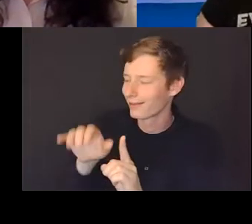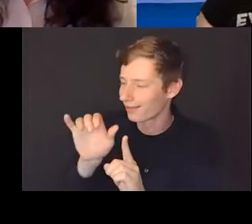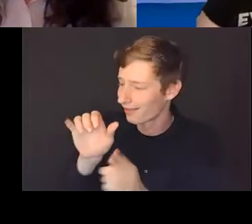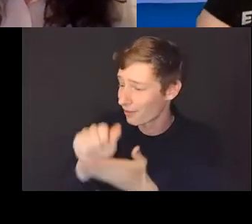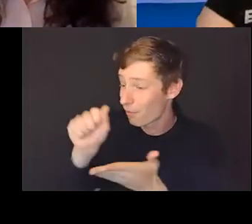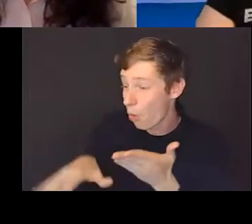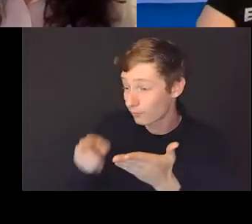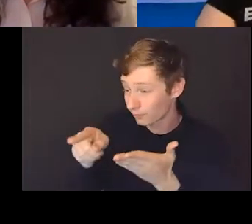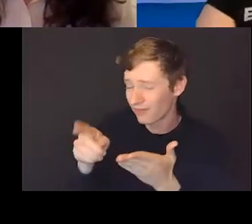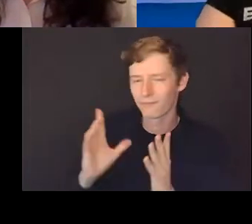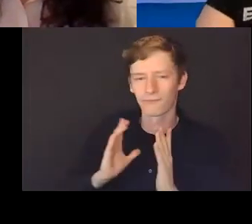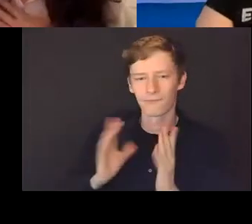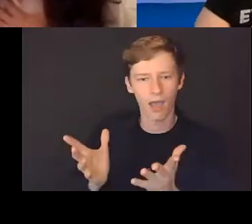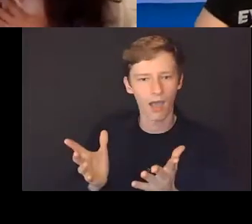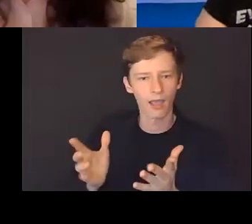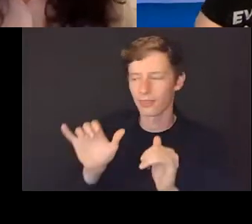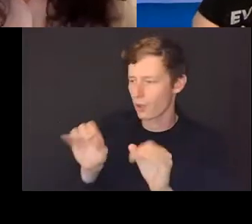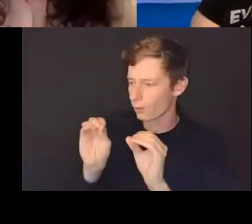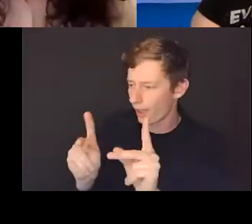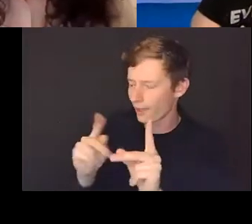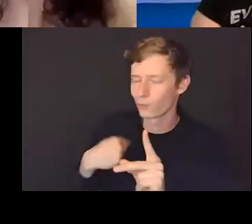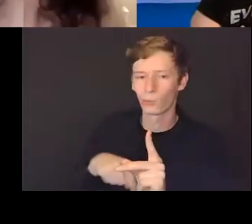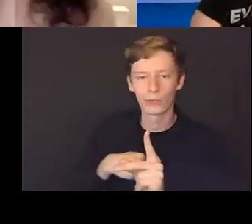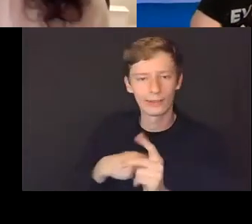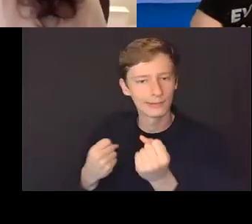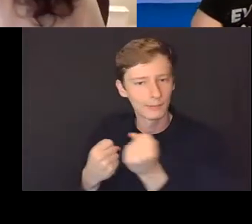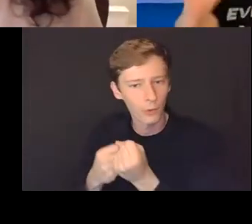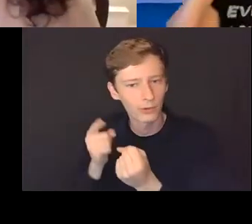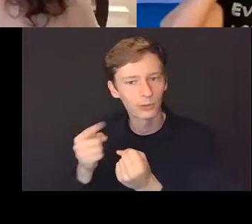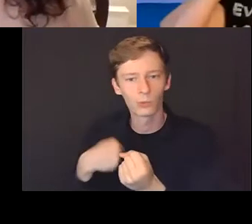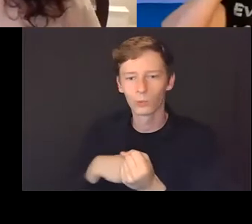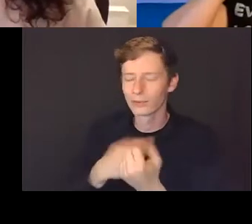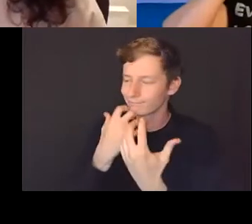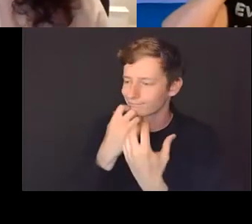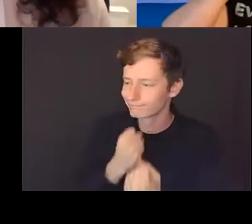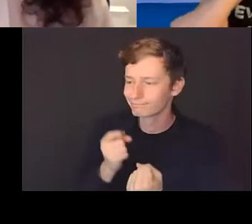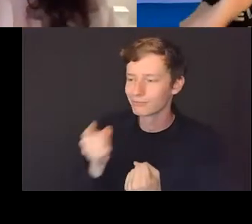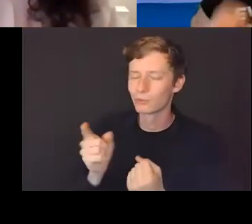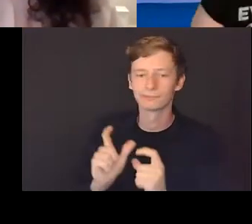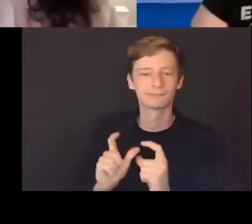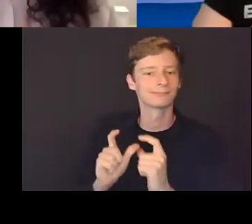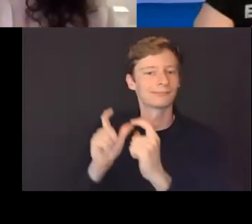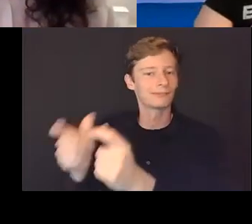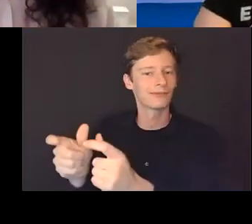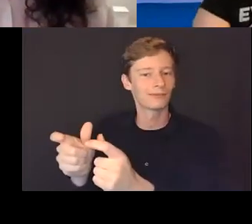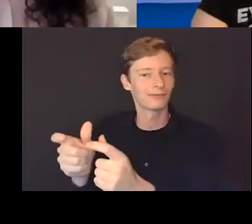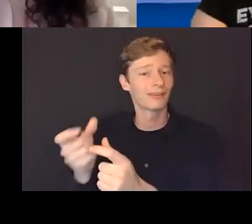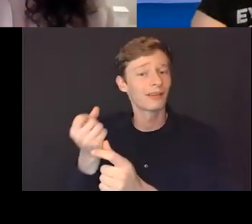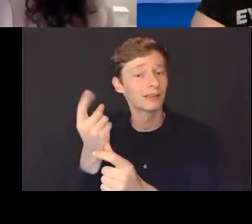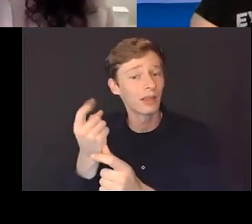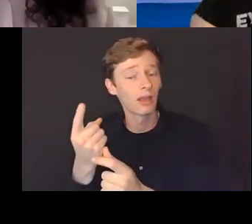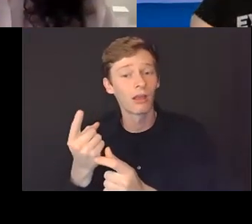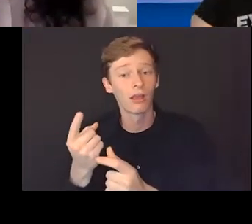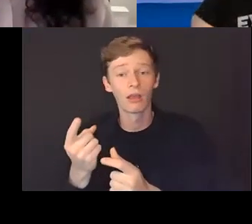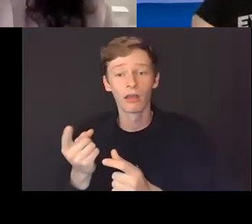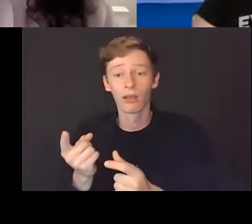decision, and we support you. Because I think that in some ways, it can feel very lonely, even